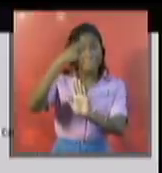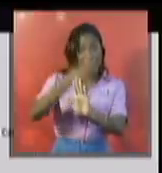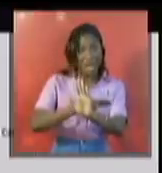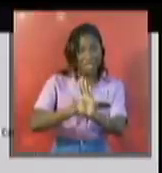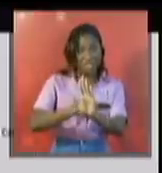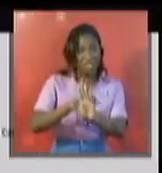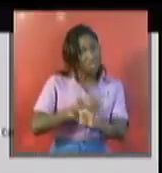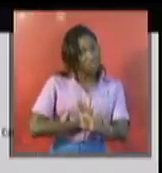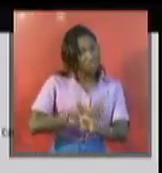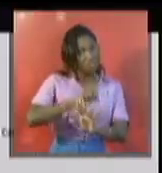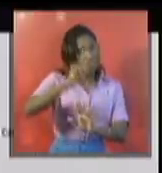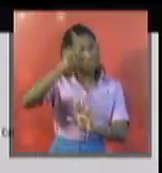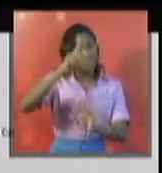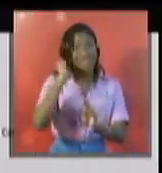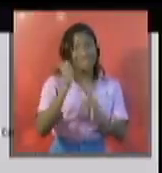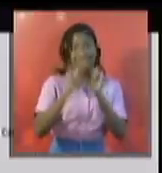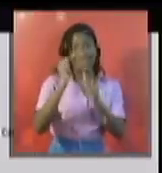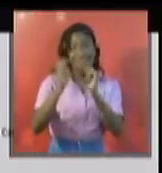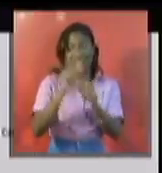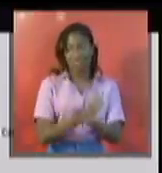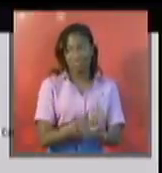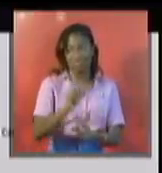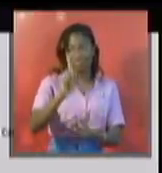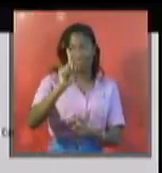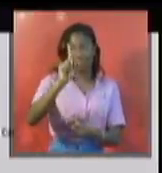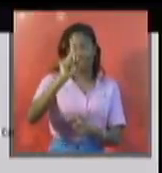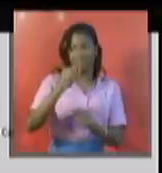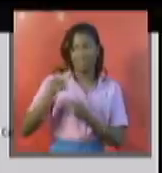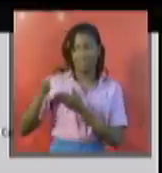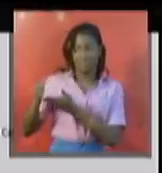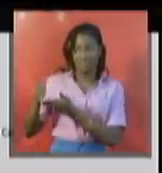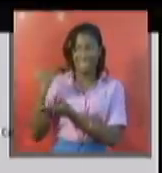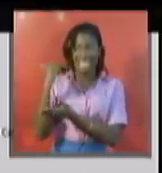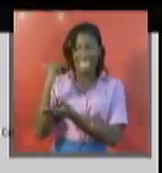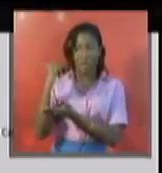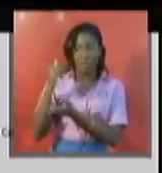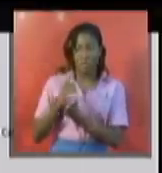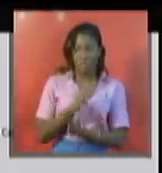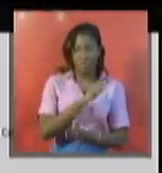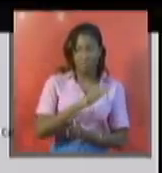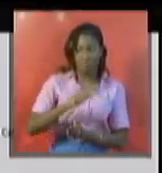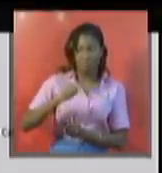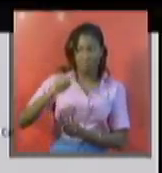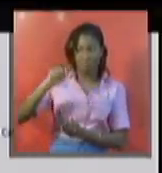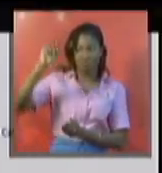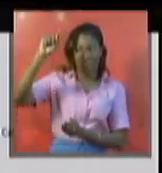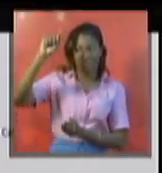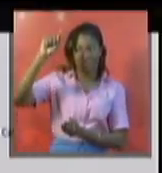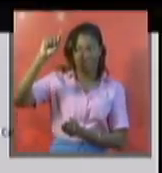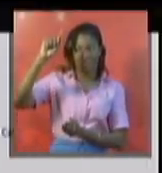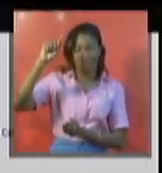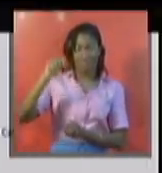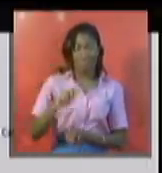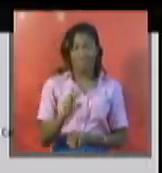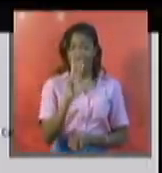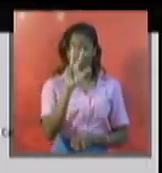growth, and that is where you can see on the screen. It took 38 days for the world